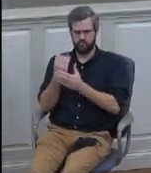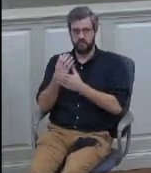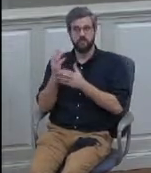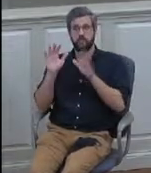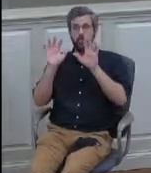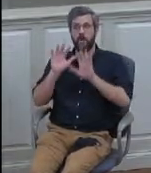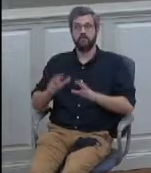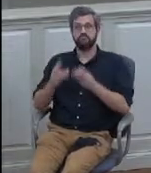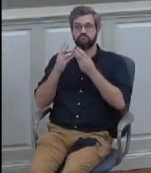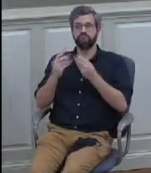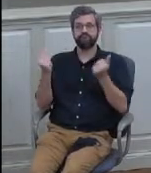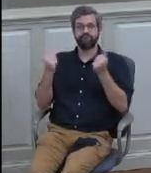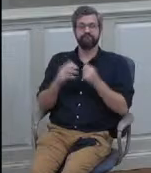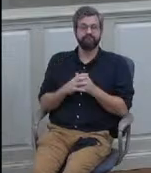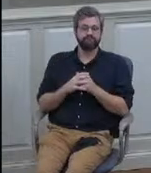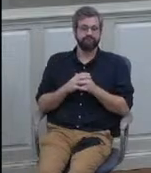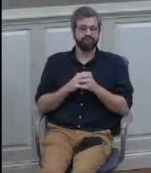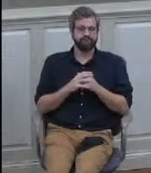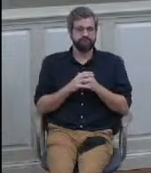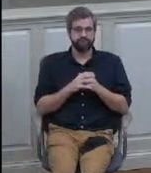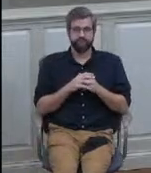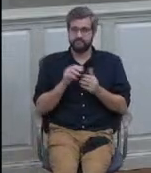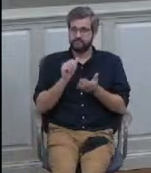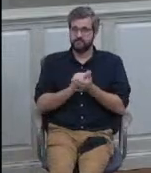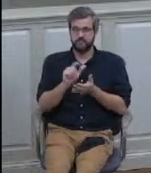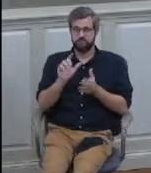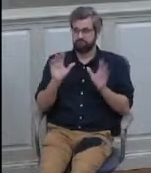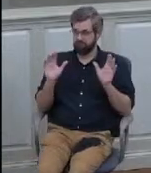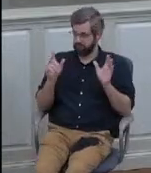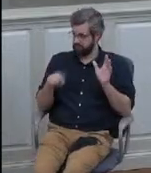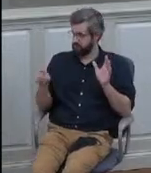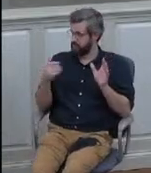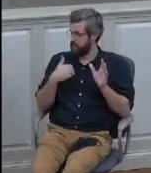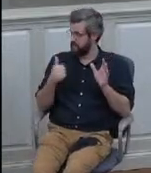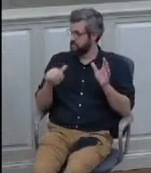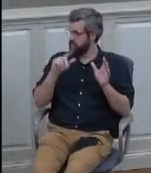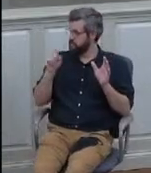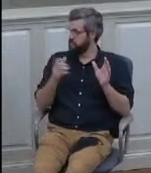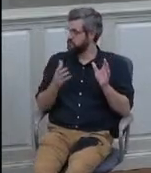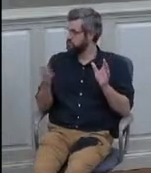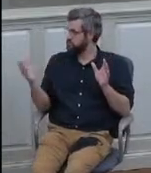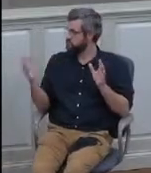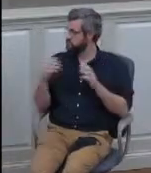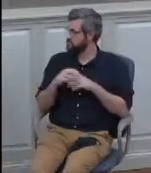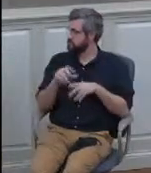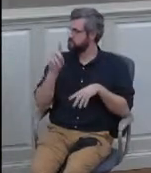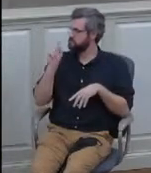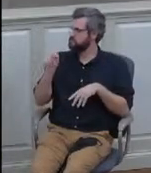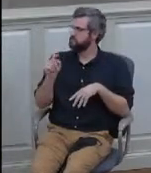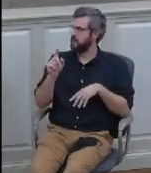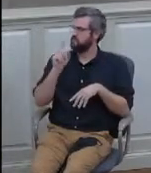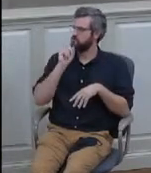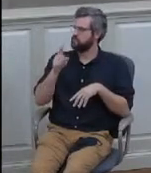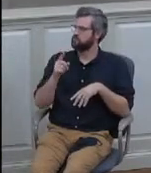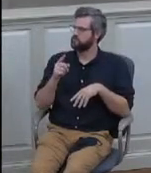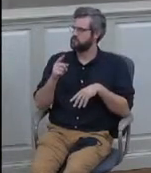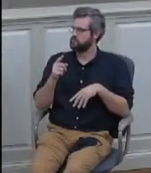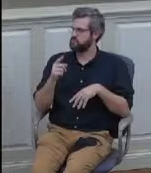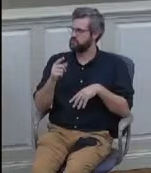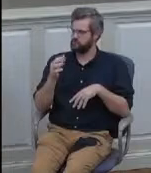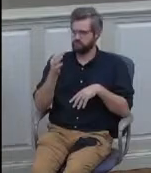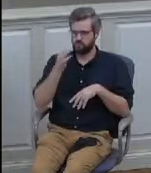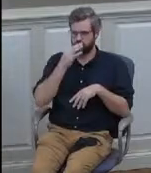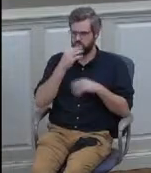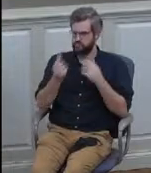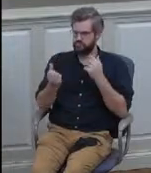breaks. So, and that's all I had. Do you all have any questions? I'm sure we're about to get a lot of